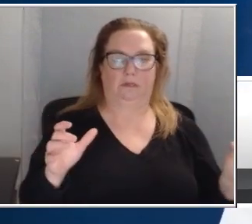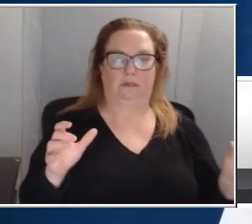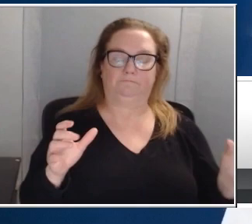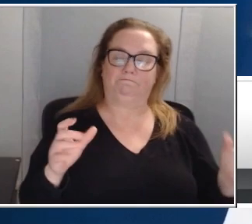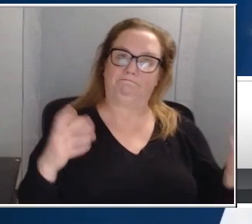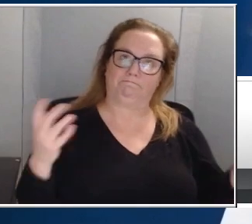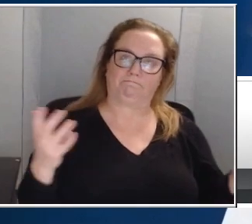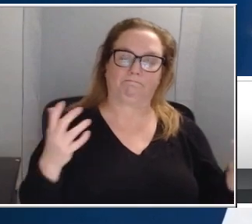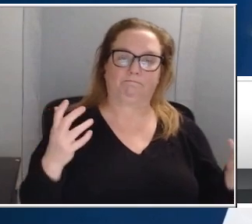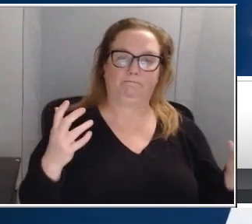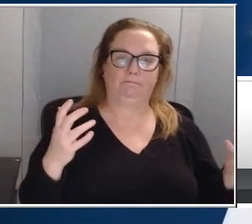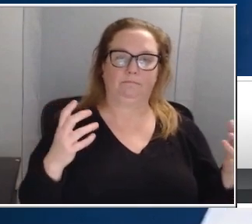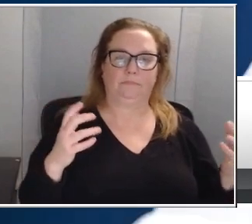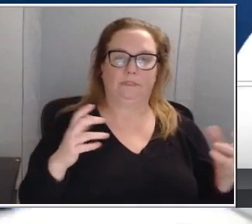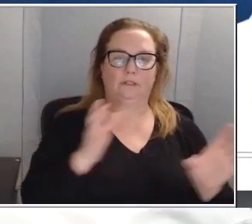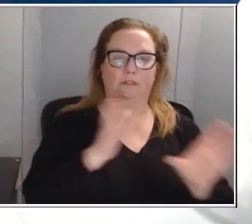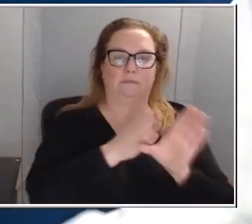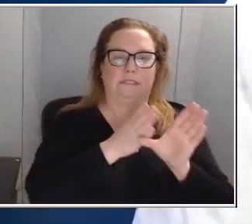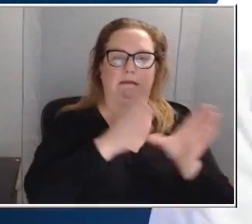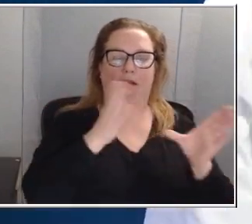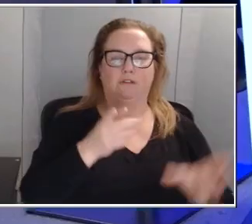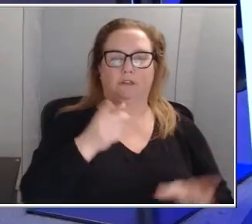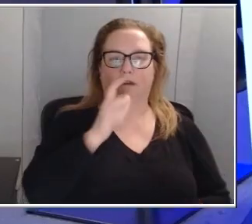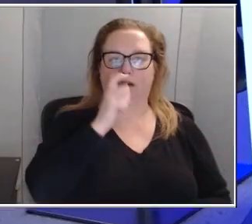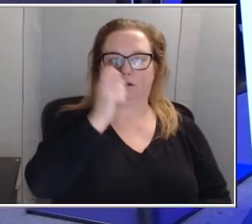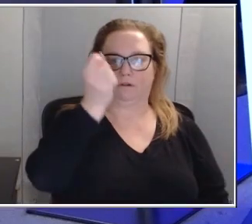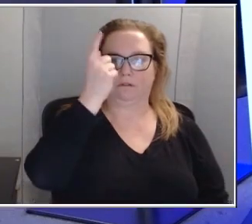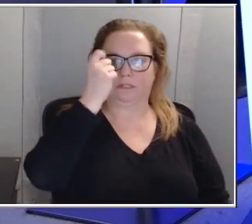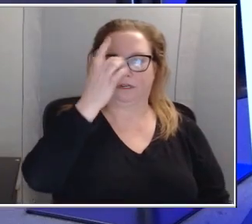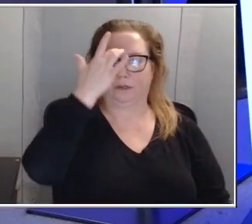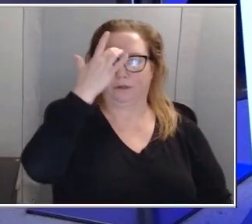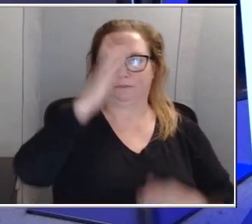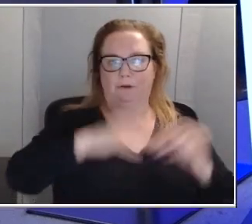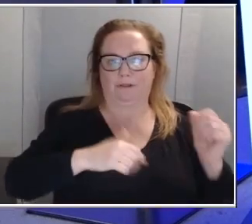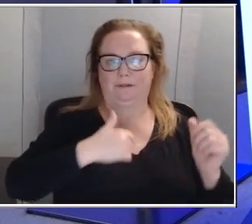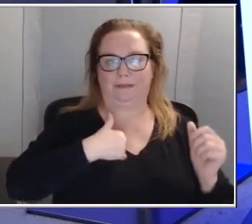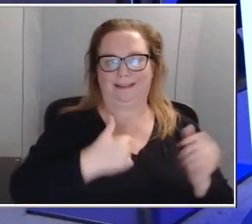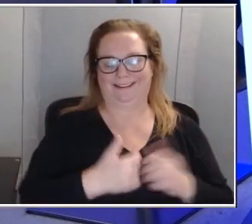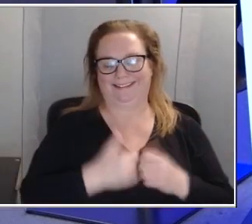was a mass psychology there that I don't understand. But Catherine, you're smarter than I am. So,